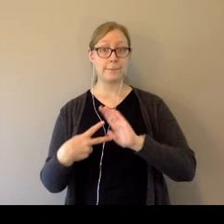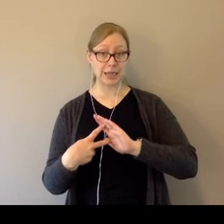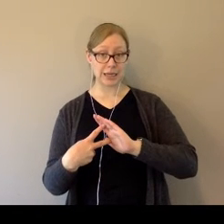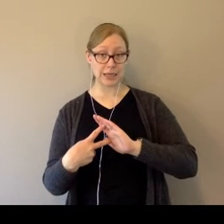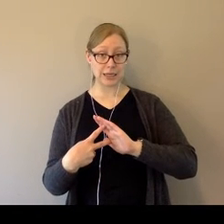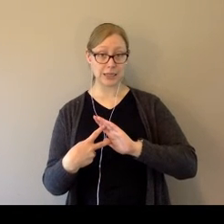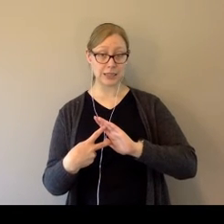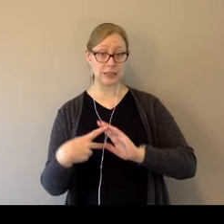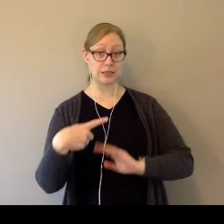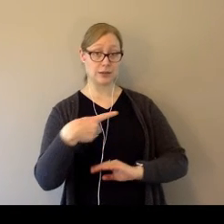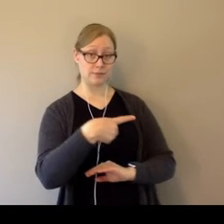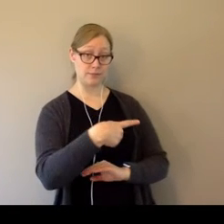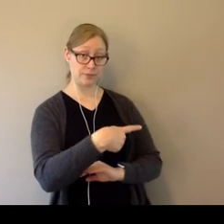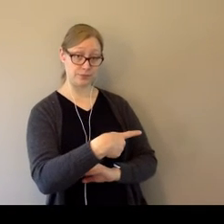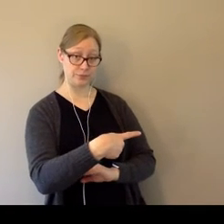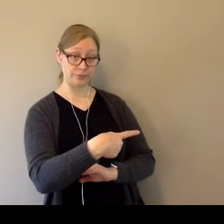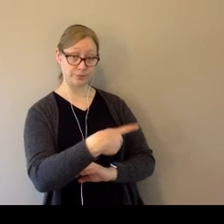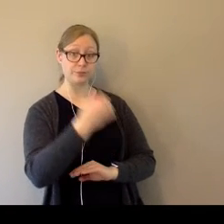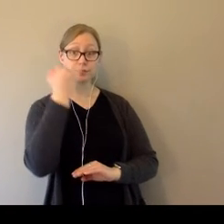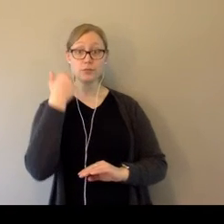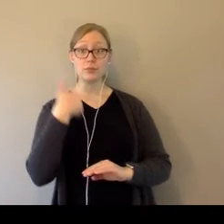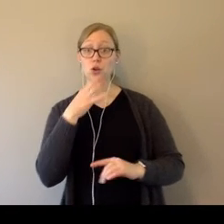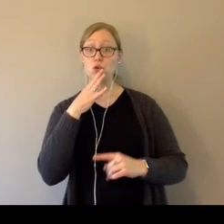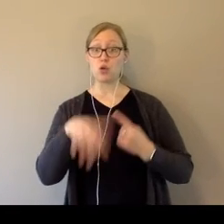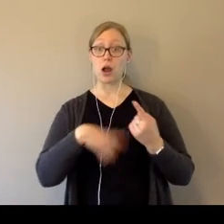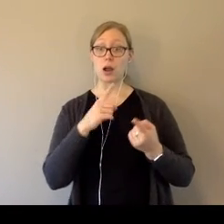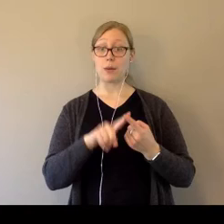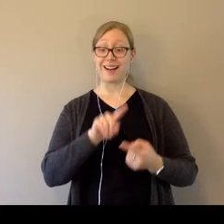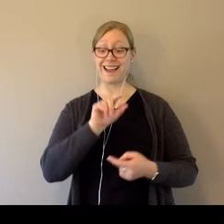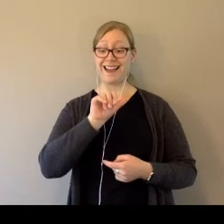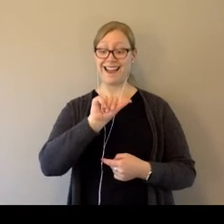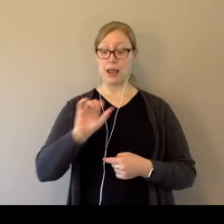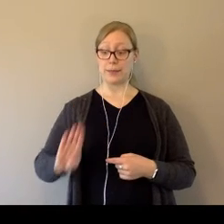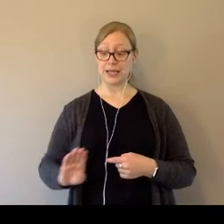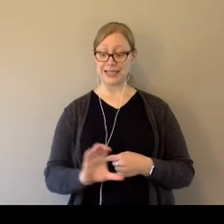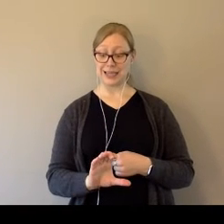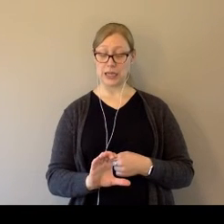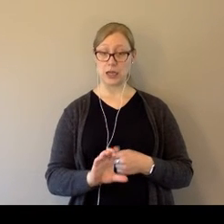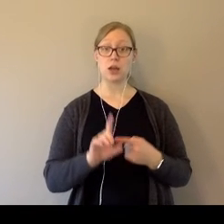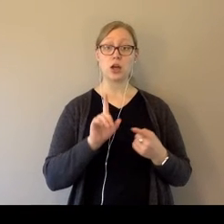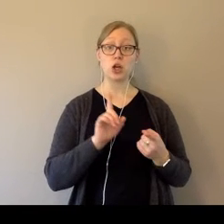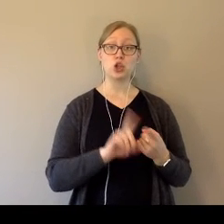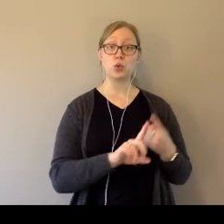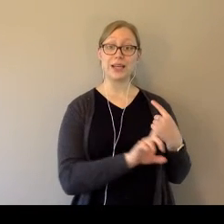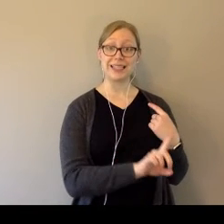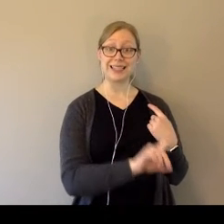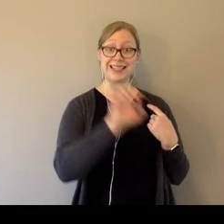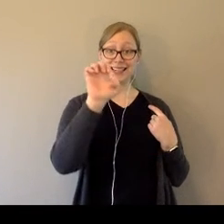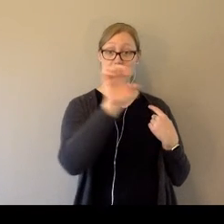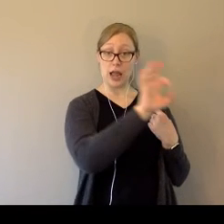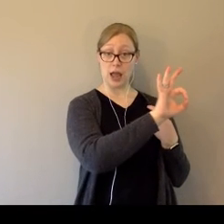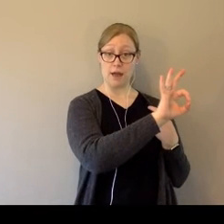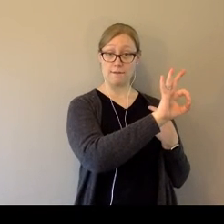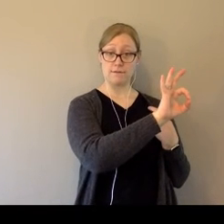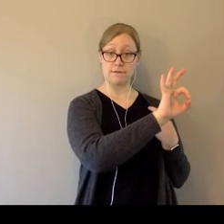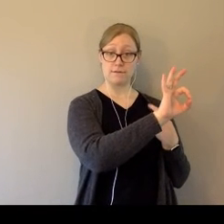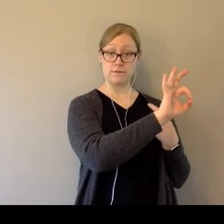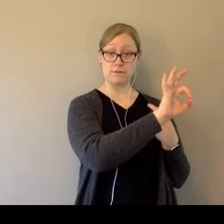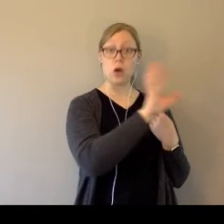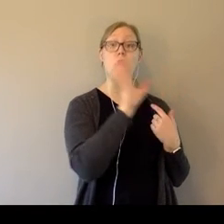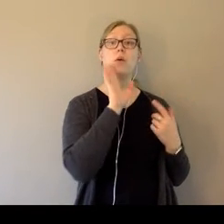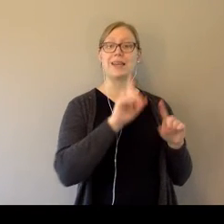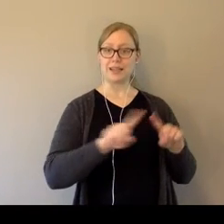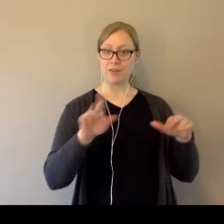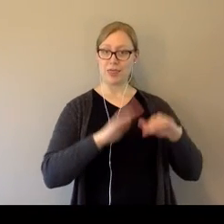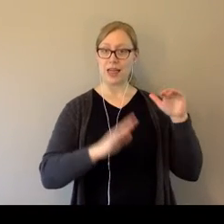similarity ratio of ABC to DEF, that's going to be different than if I talk about from DEF to